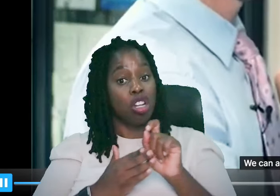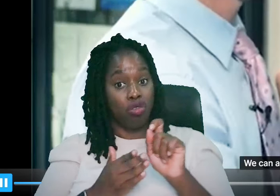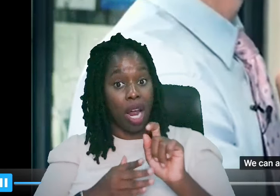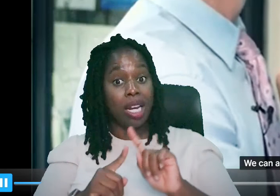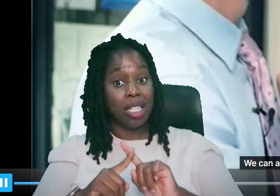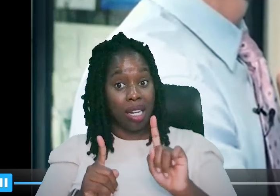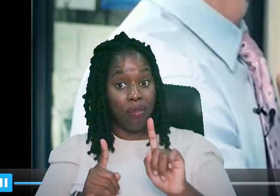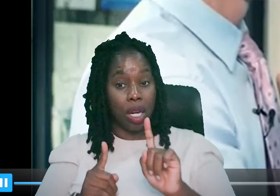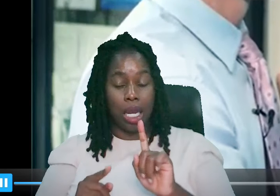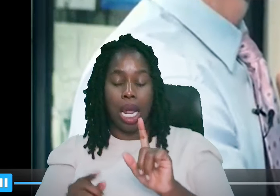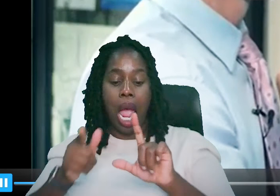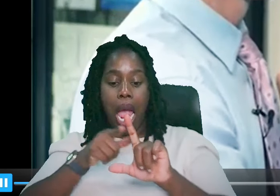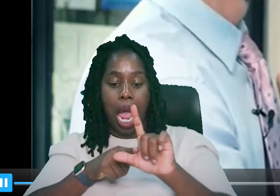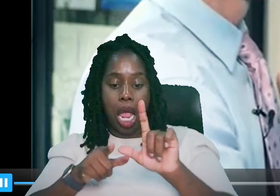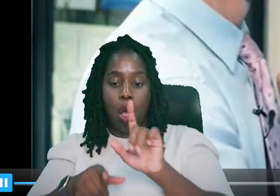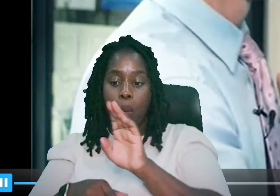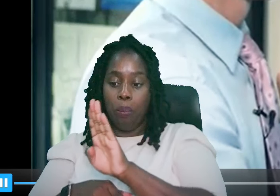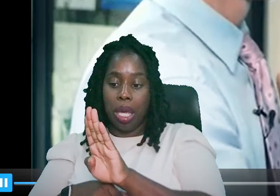BVA.